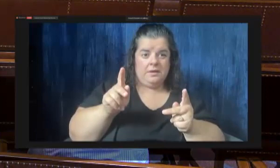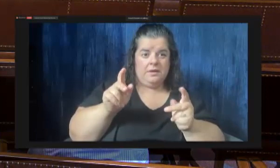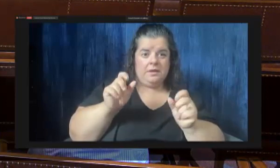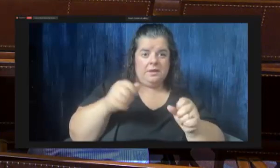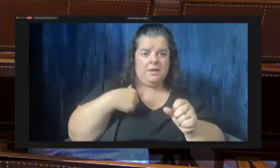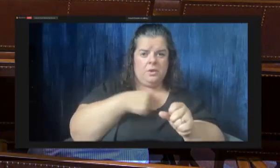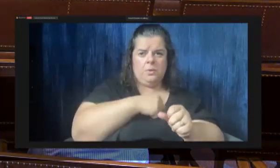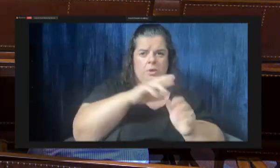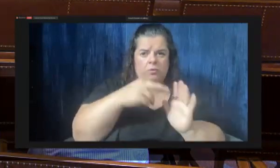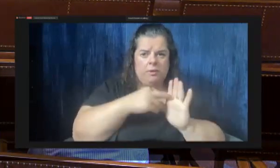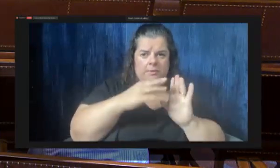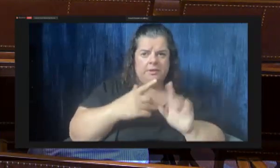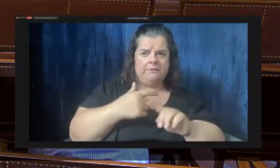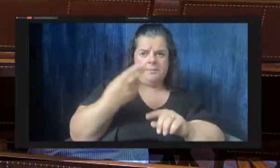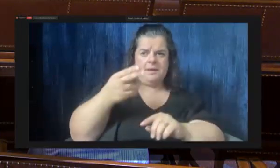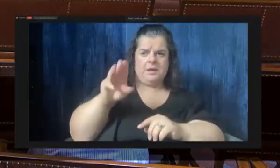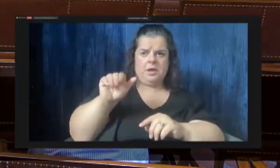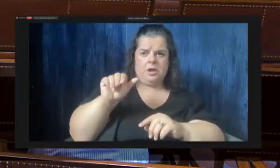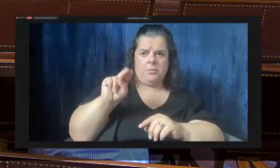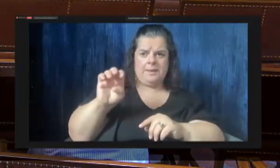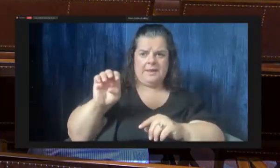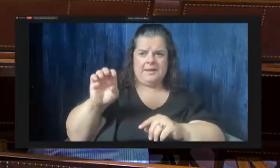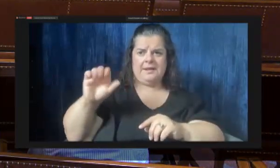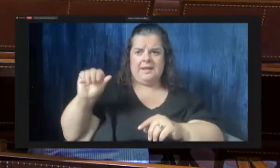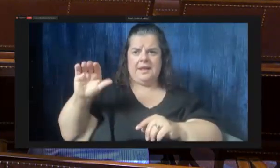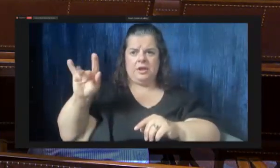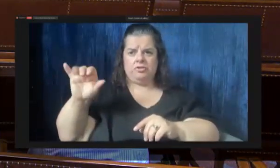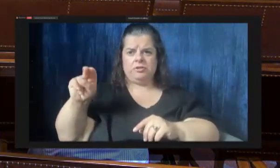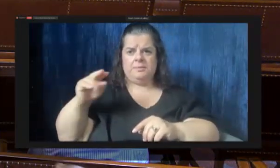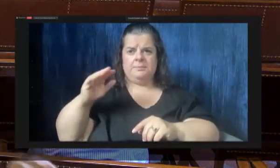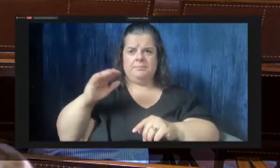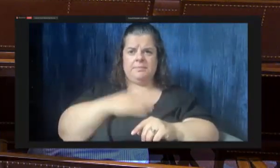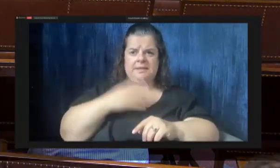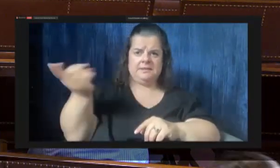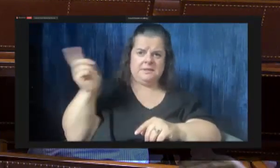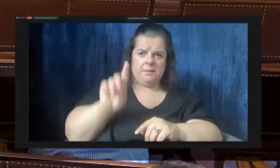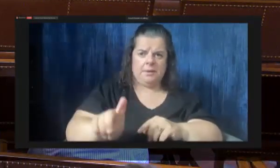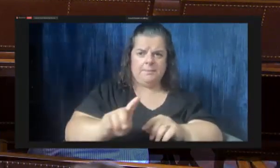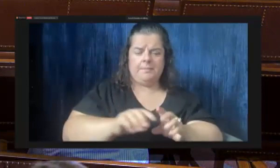representatives from Humane Action come up, please? Good morning, Natalie. Come on up.